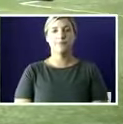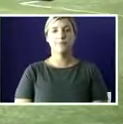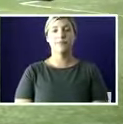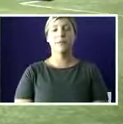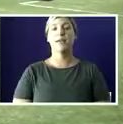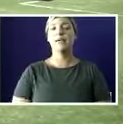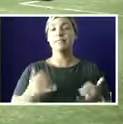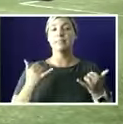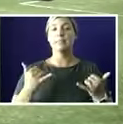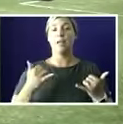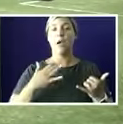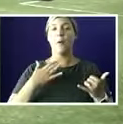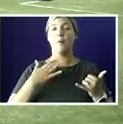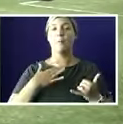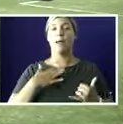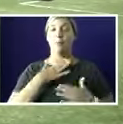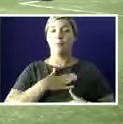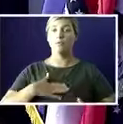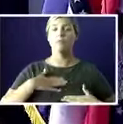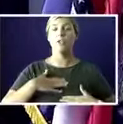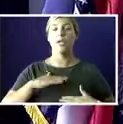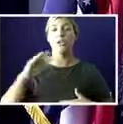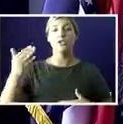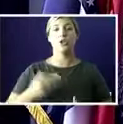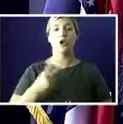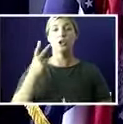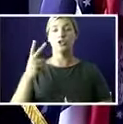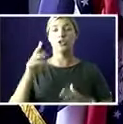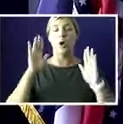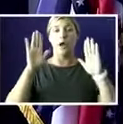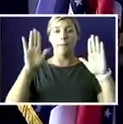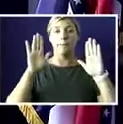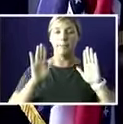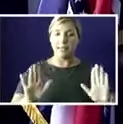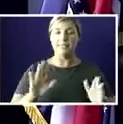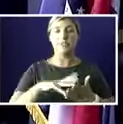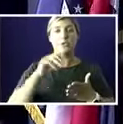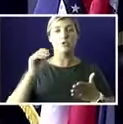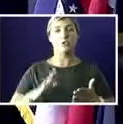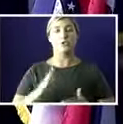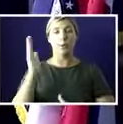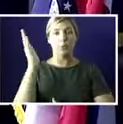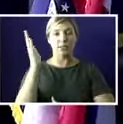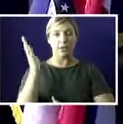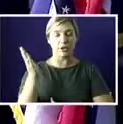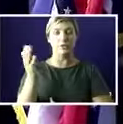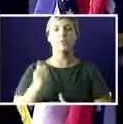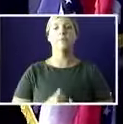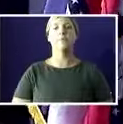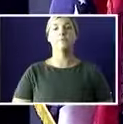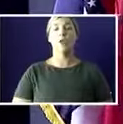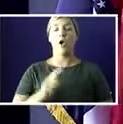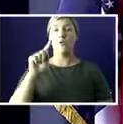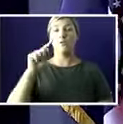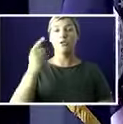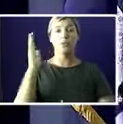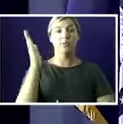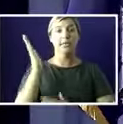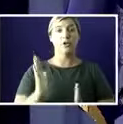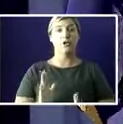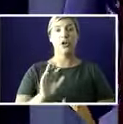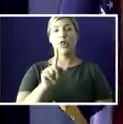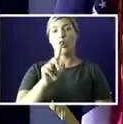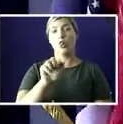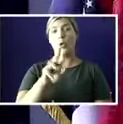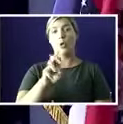It's now my pleasure to introduce our two outstanding student speakers to bring us their thoughts. Our first speaker is Lauren